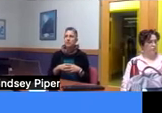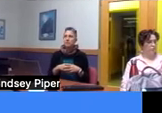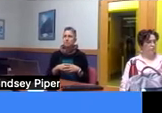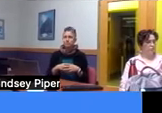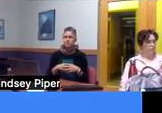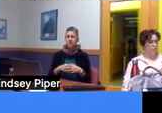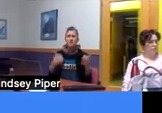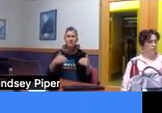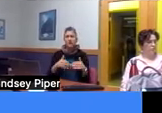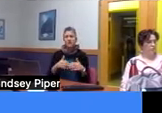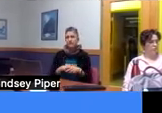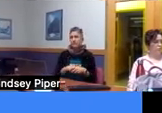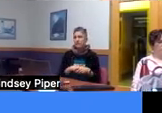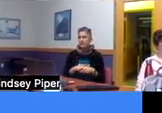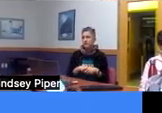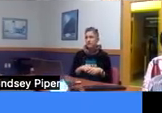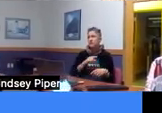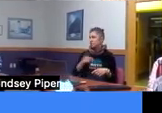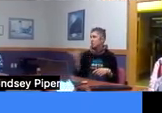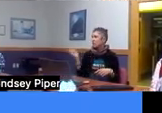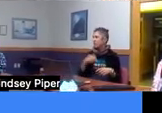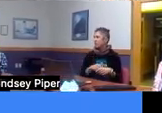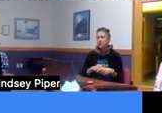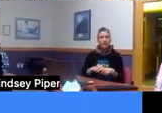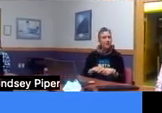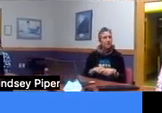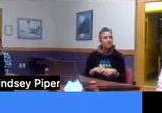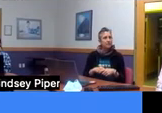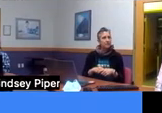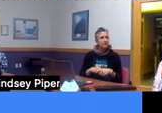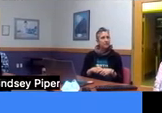been victimized themselves, the messaging all around